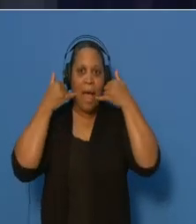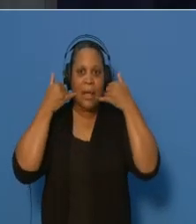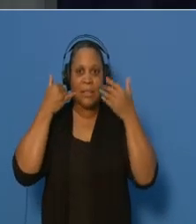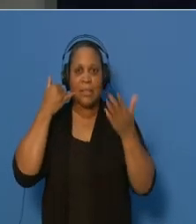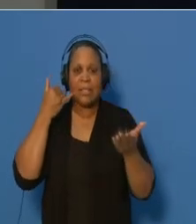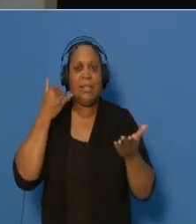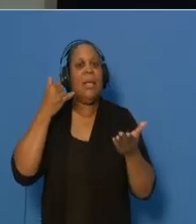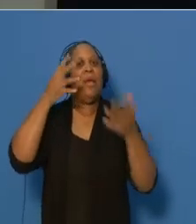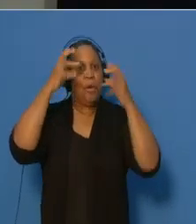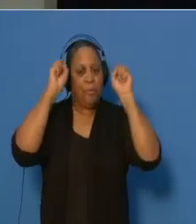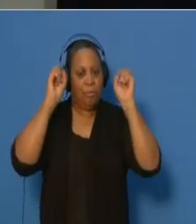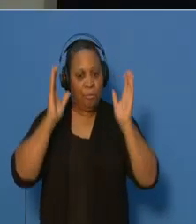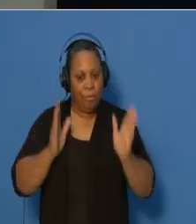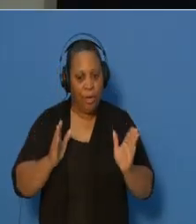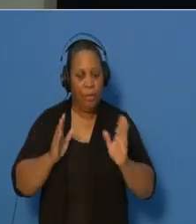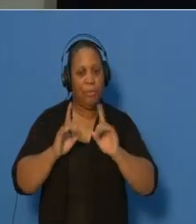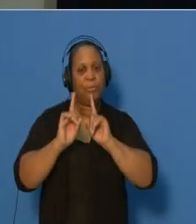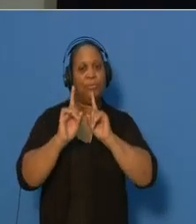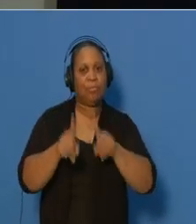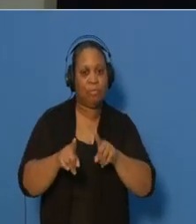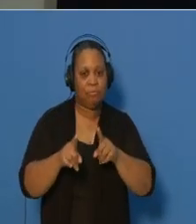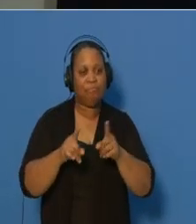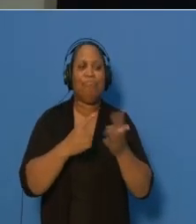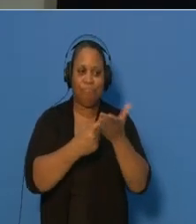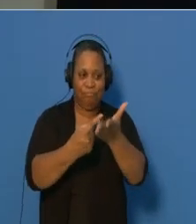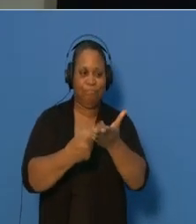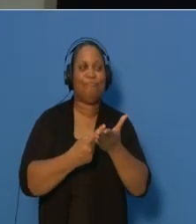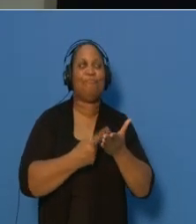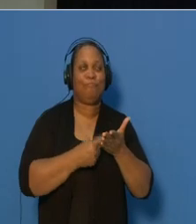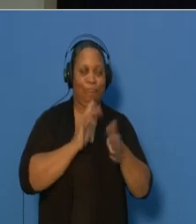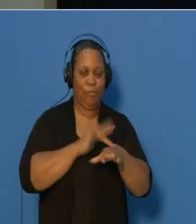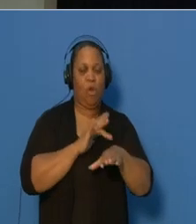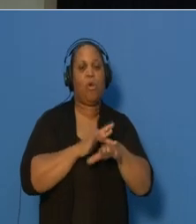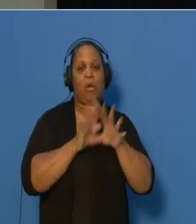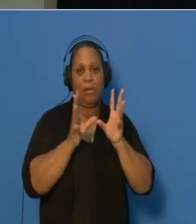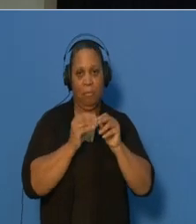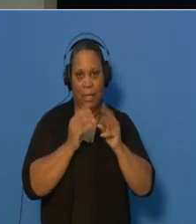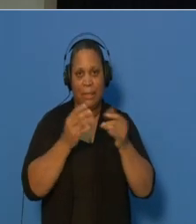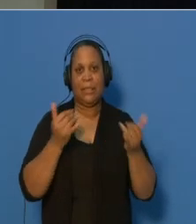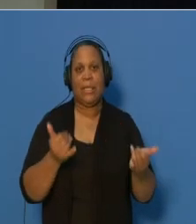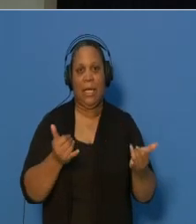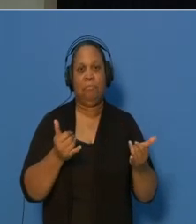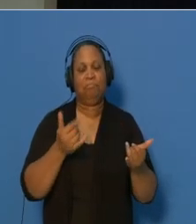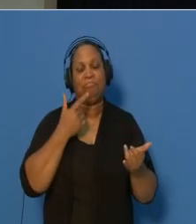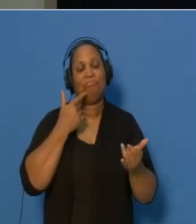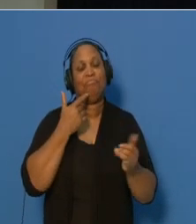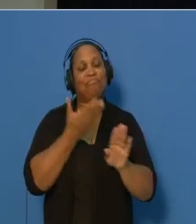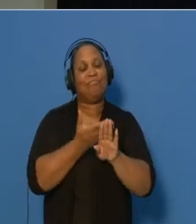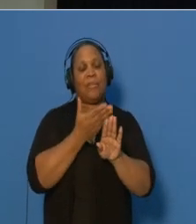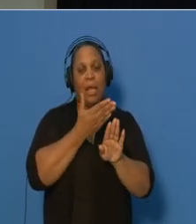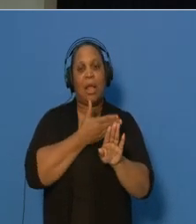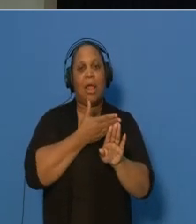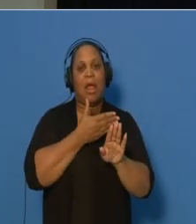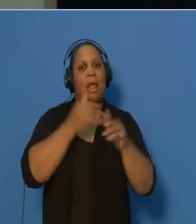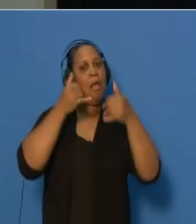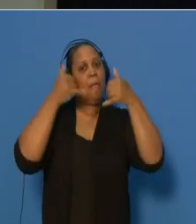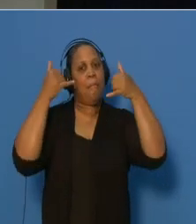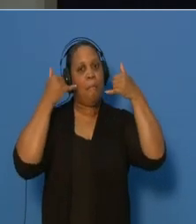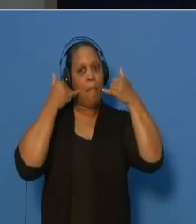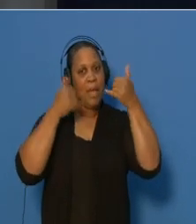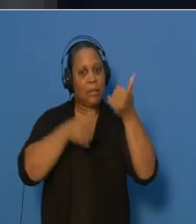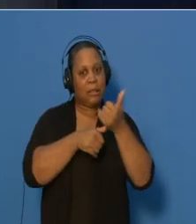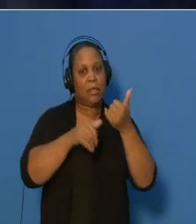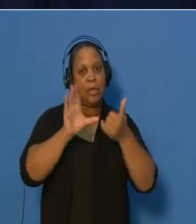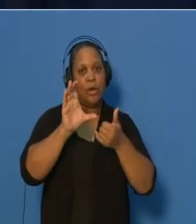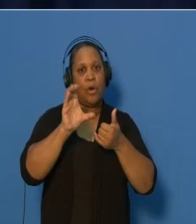Trevor, this is something that was discussed at our cabinet meeting earlier today. As I have mentioned previously, the mask initiative is being led by Colonel